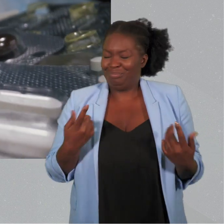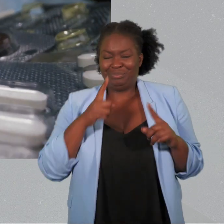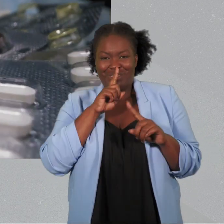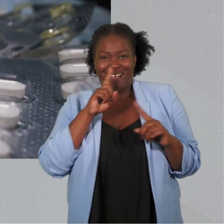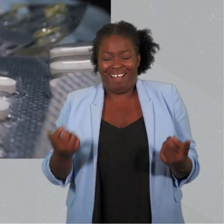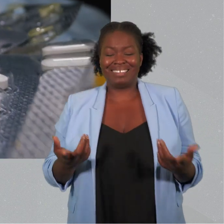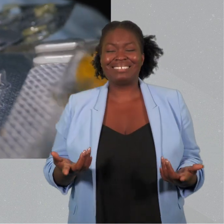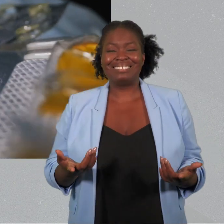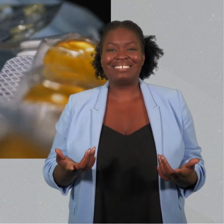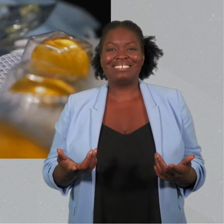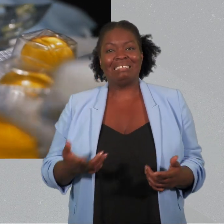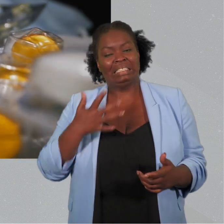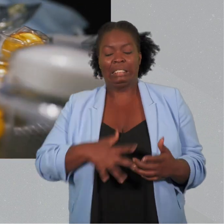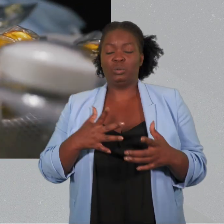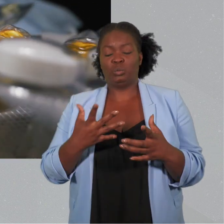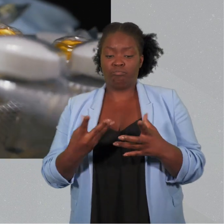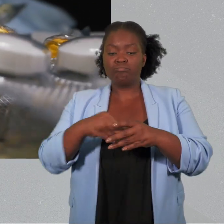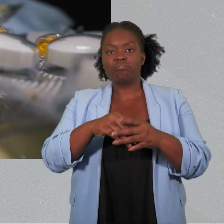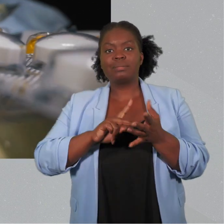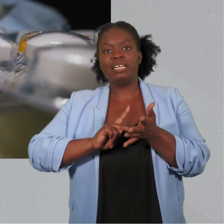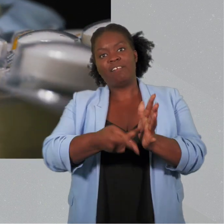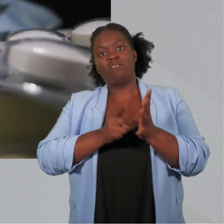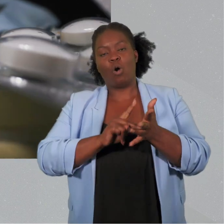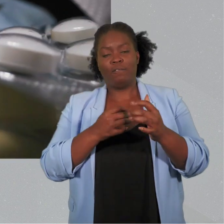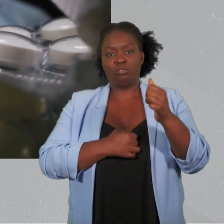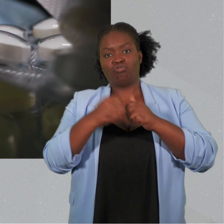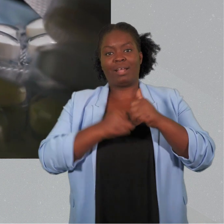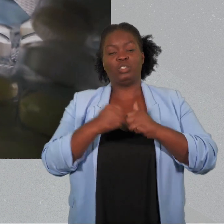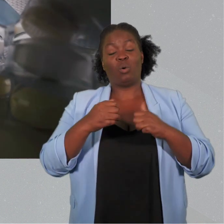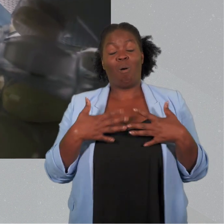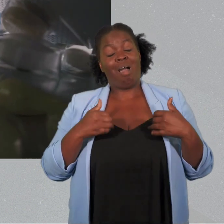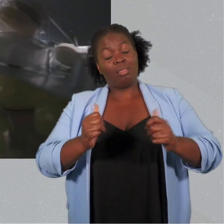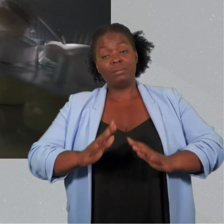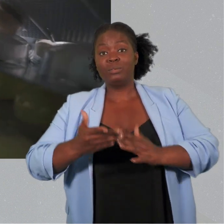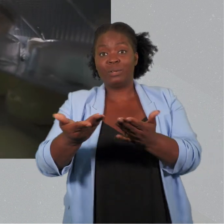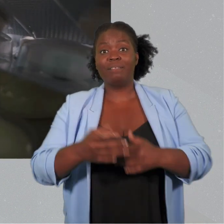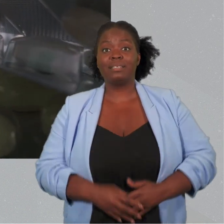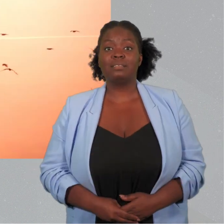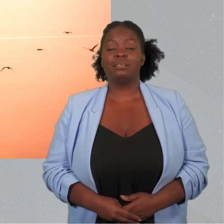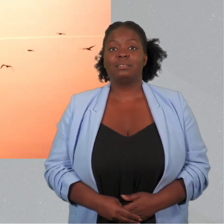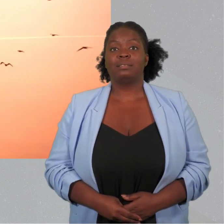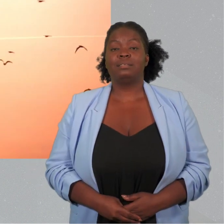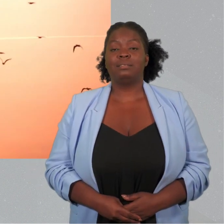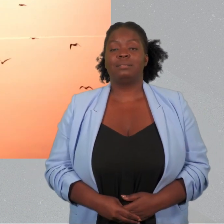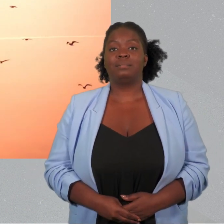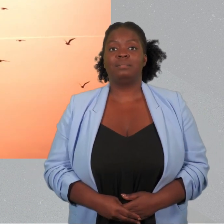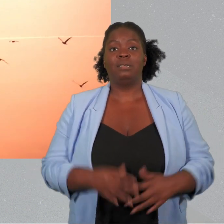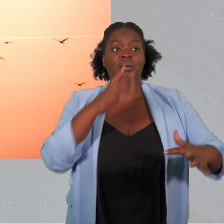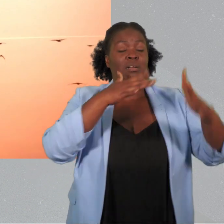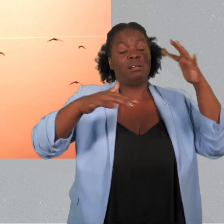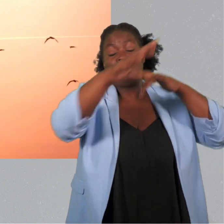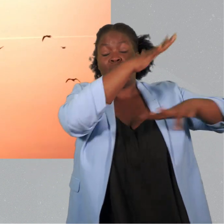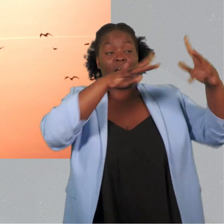provide. That has to be a factor in the way we plan and structure health services. Climate change and respiratory health are